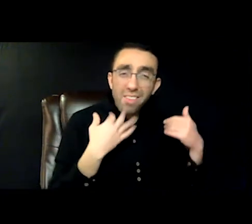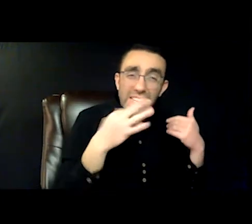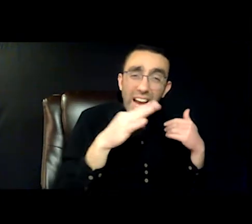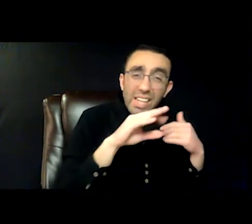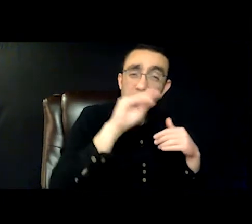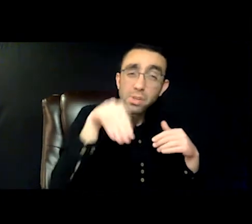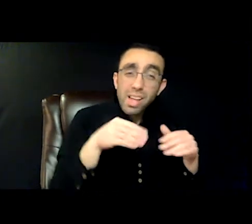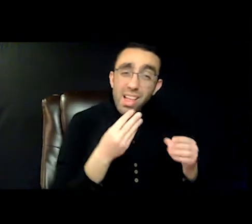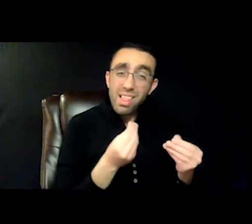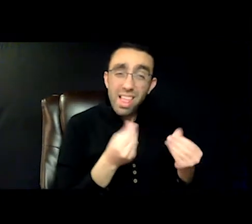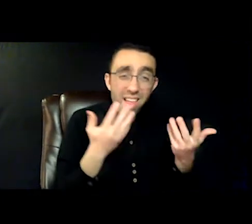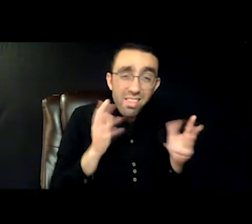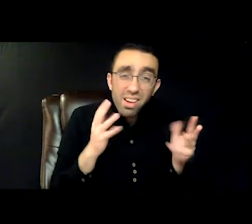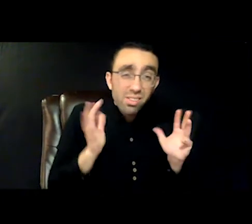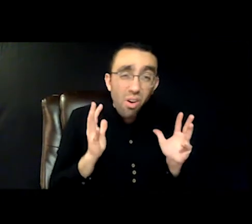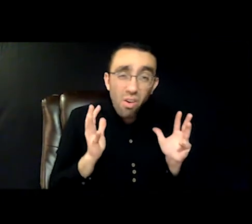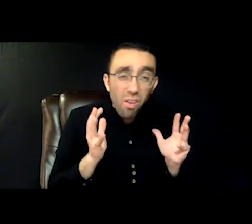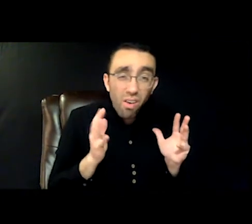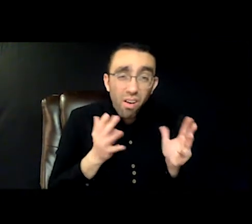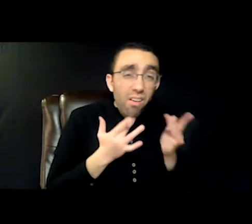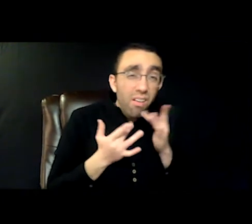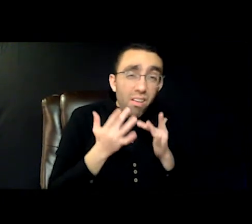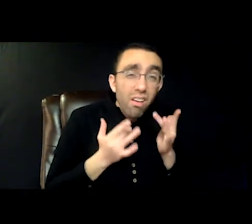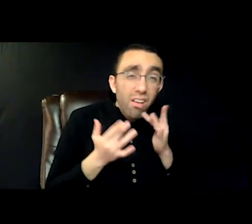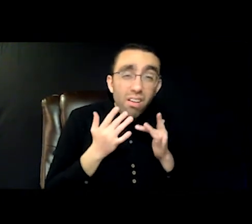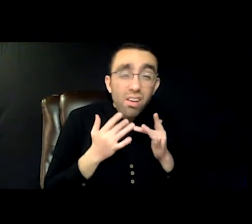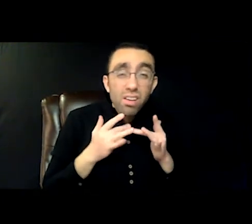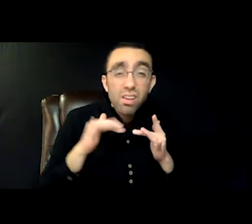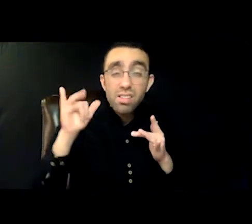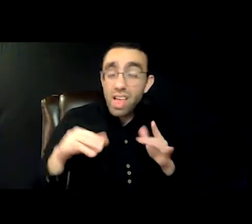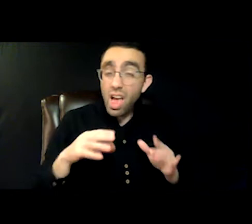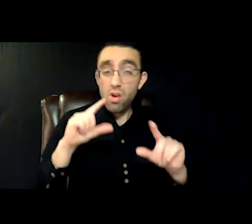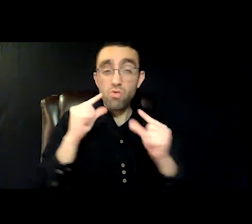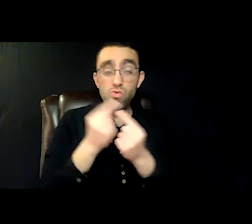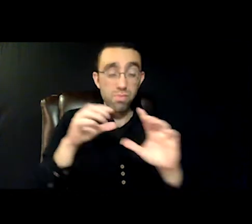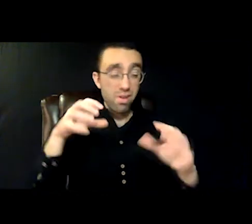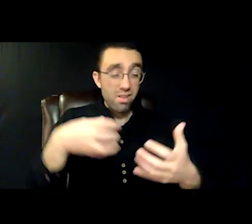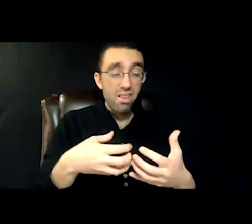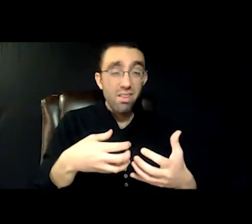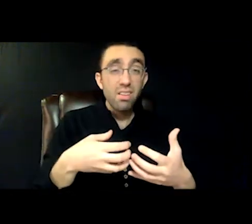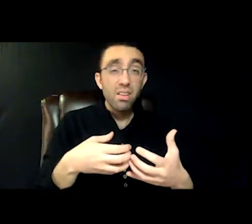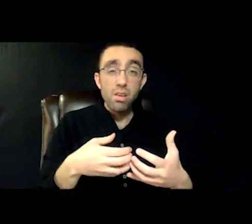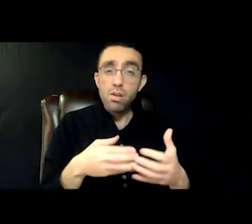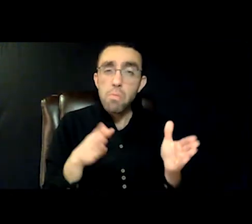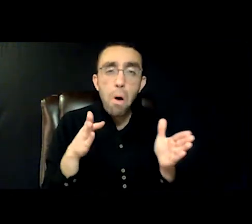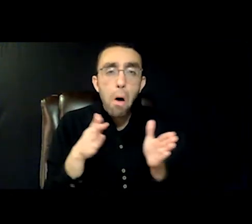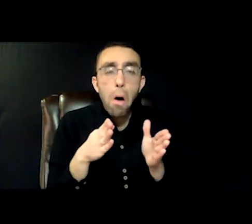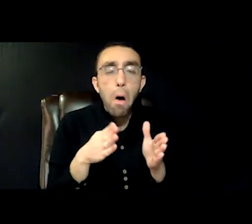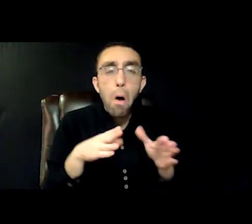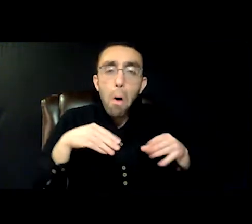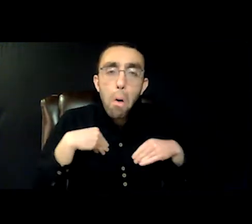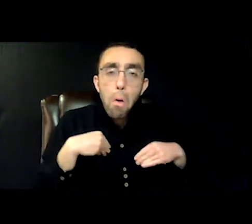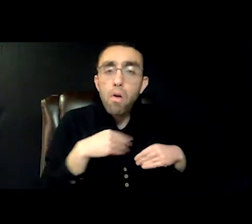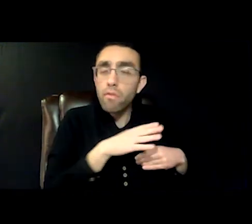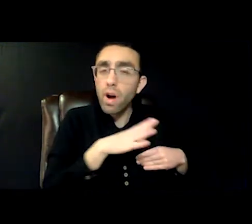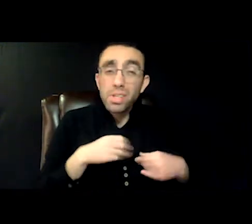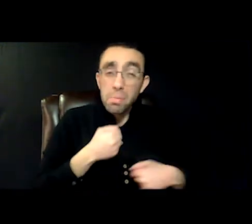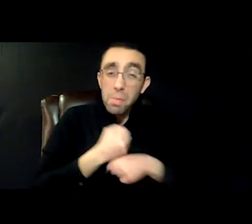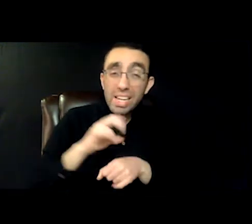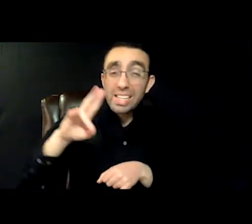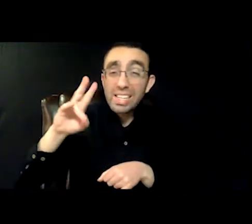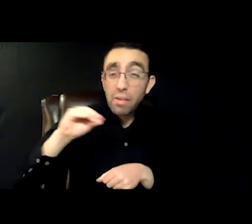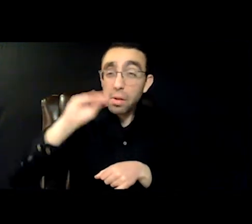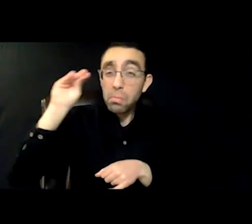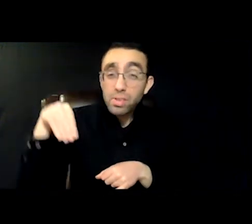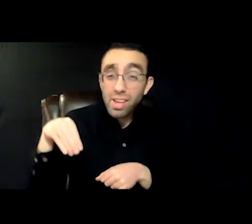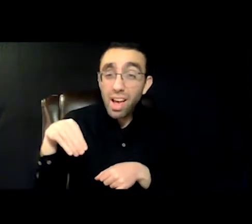depending on where you are, right? And this population, right? Let's just say like smallholder farmers produce 70% of the world's food